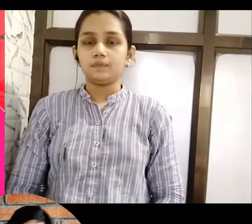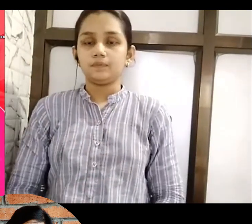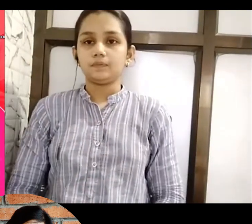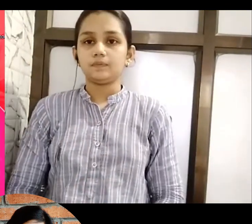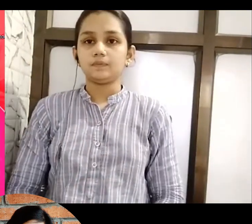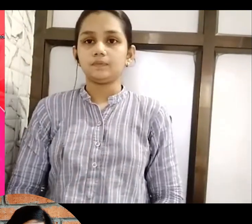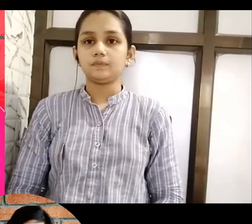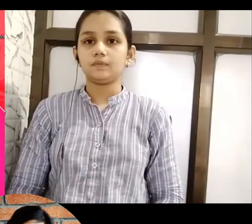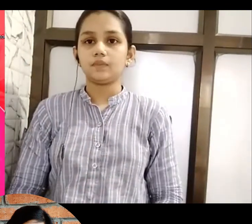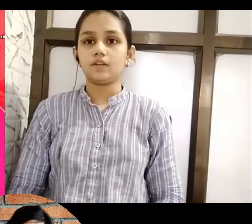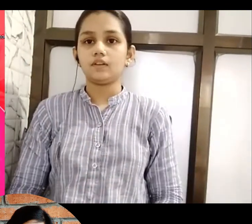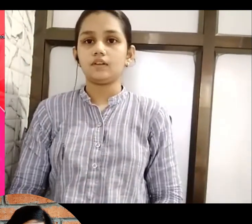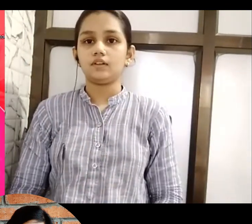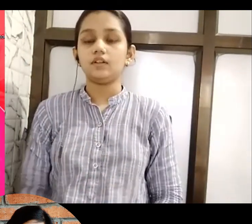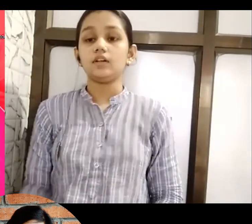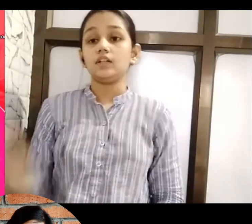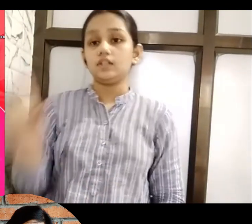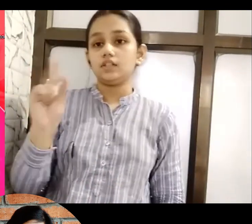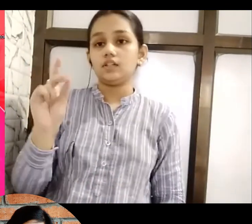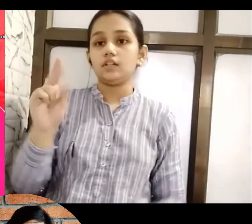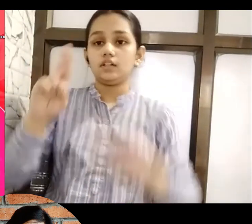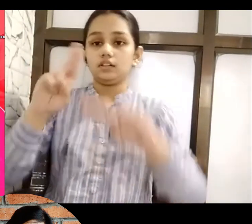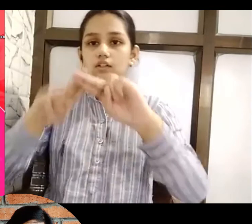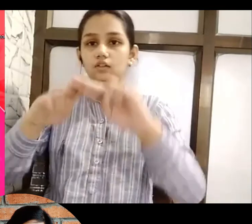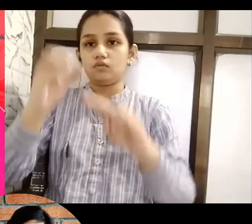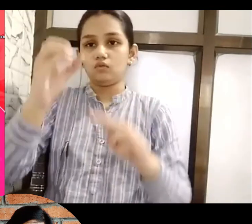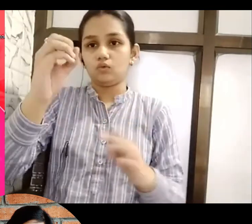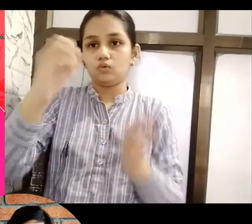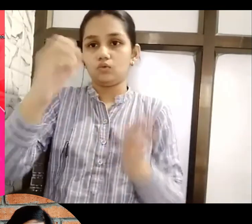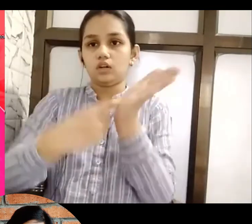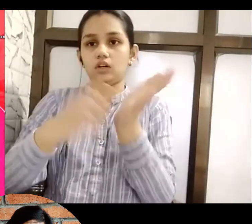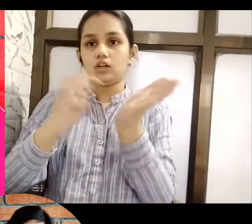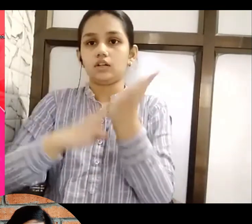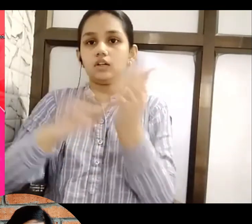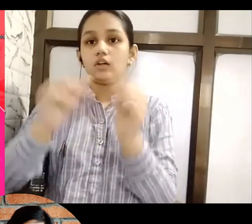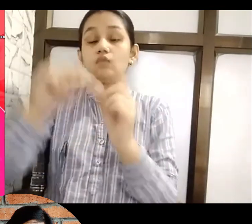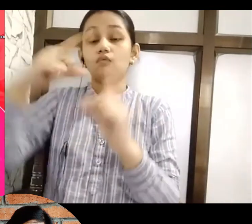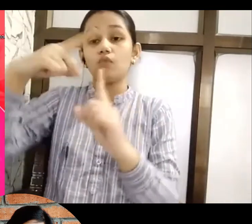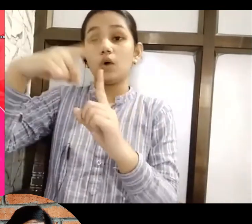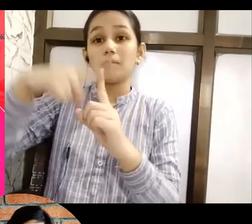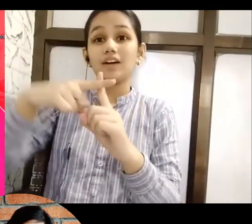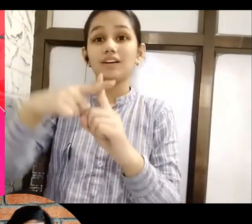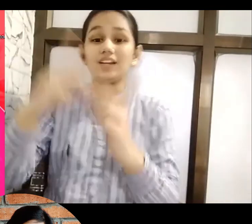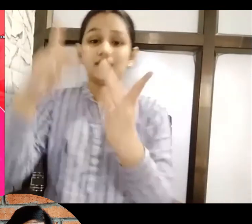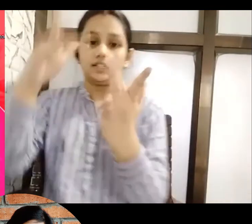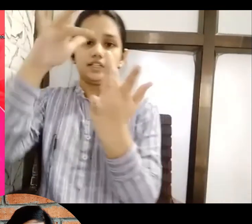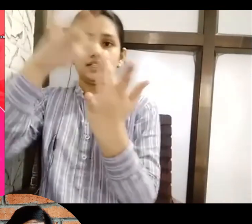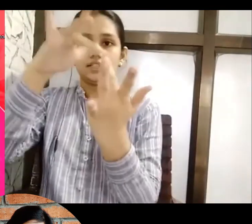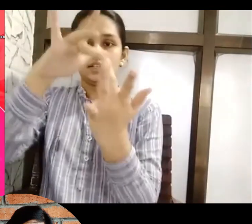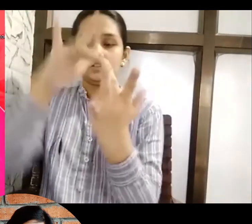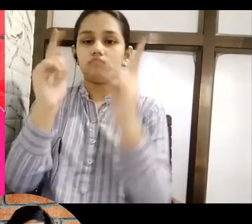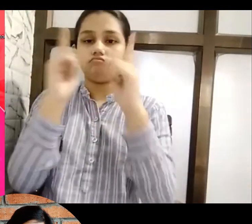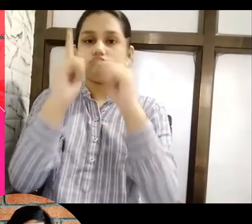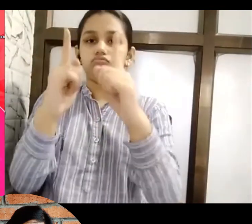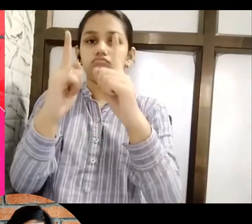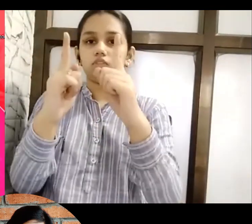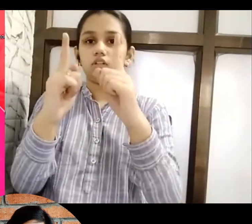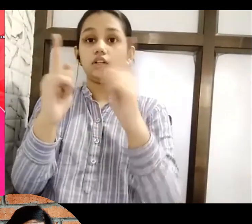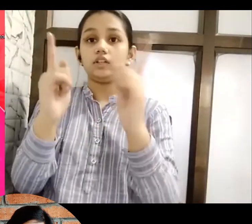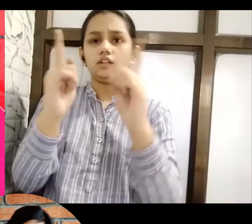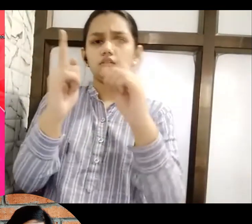I'm coming to format. In the format, I'm doing center. Then I'm doing left. Then I'm doing